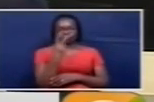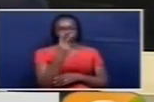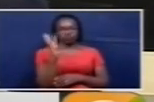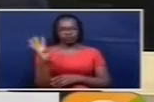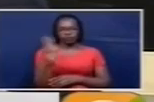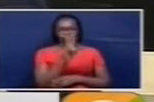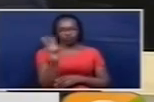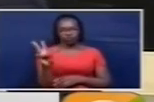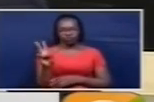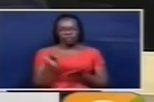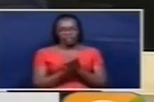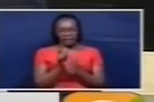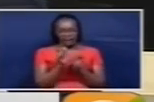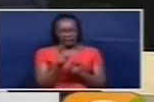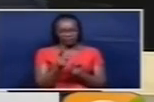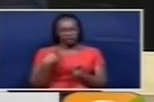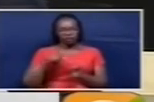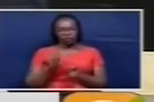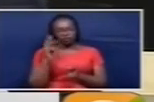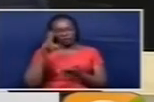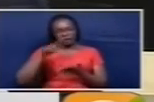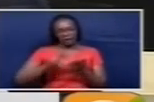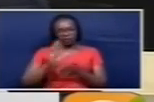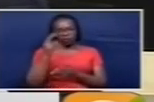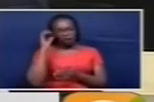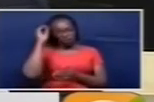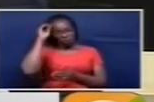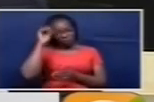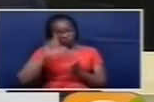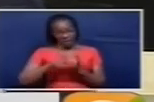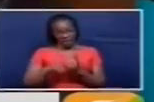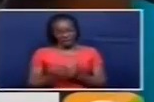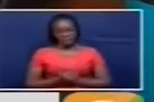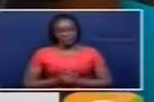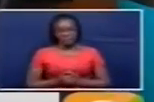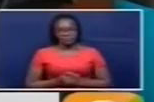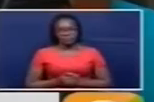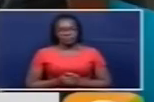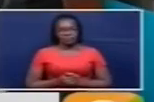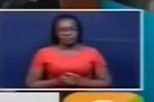22422. That's our SMS number, and we'll be sampling your views. We're back with the day's sports. Stay tuned.